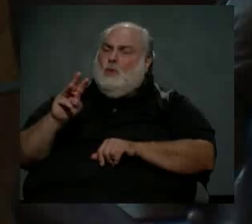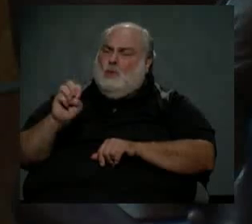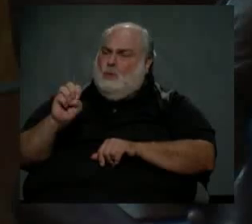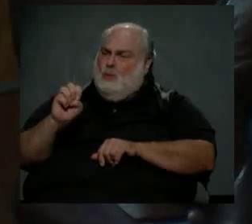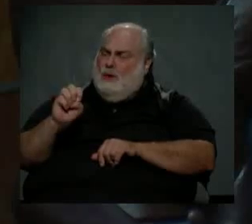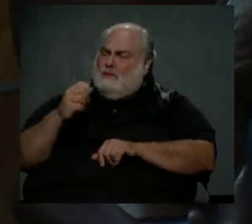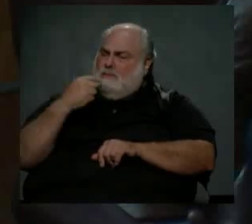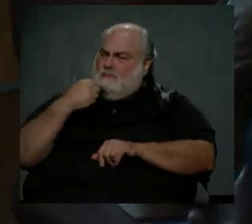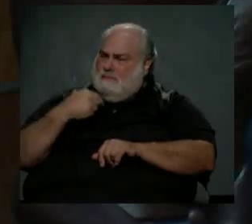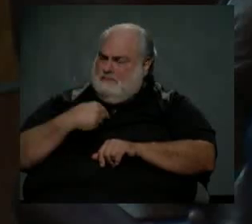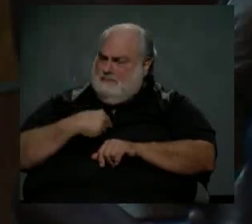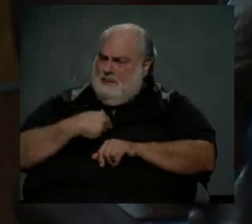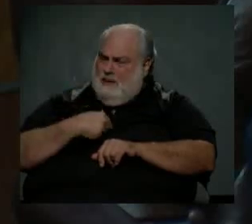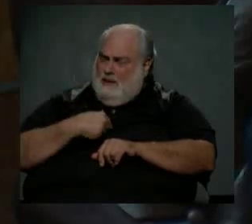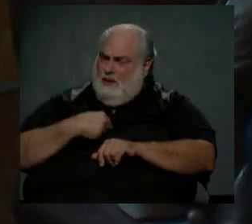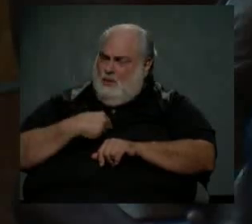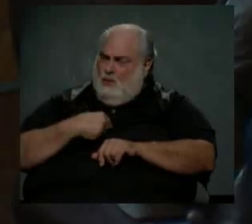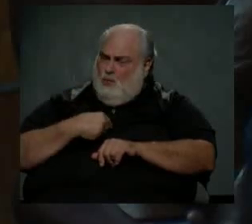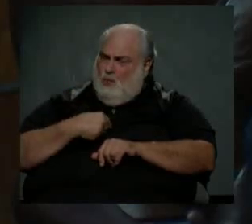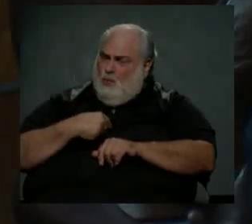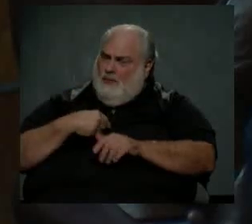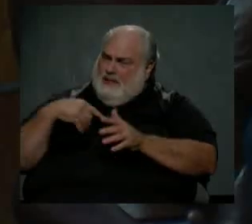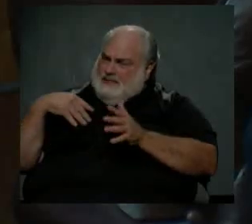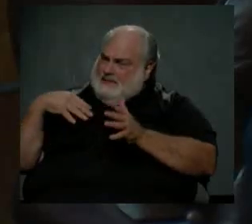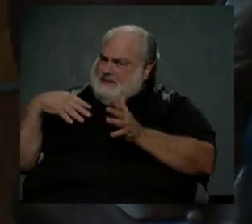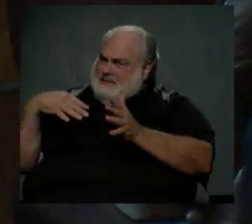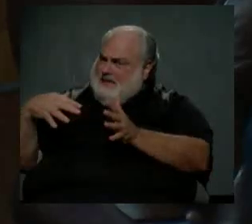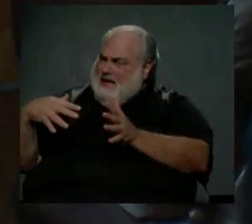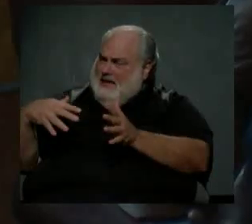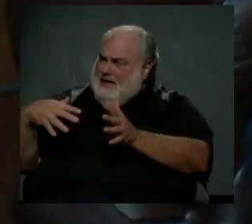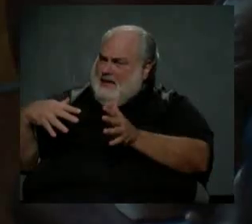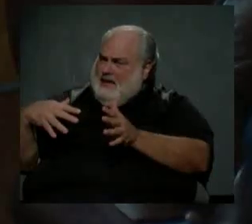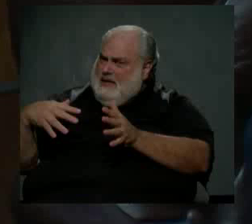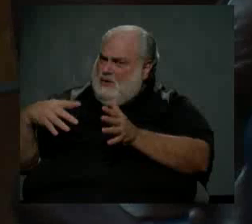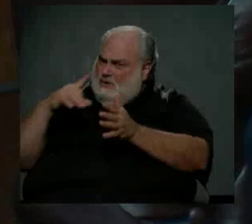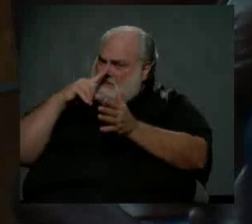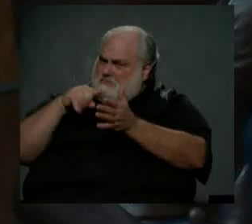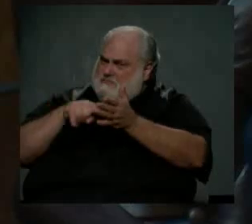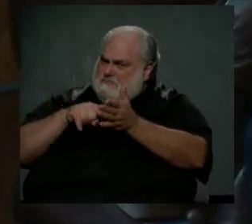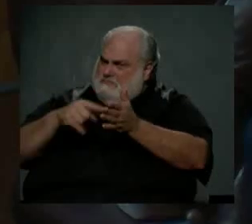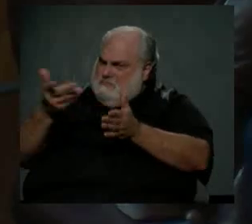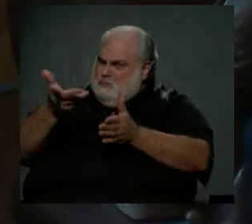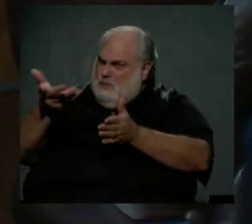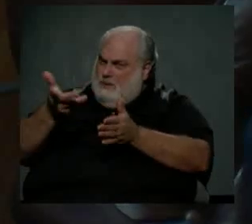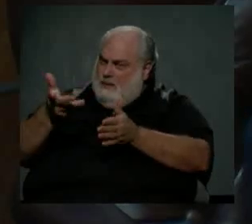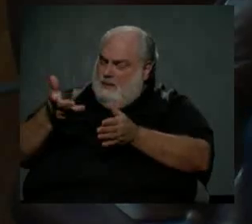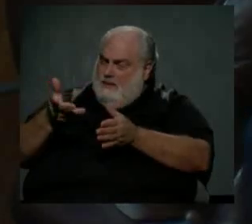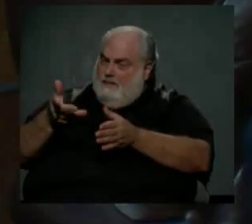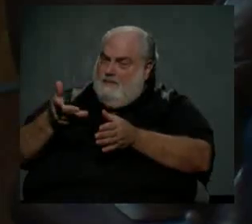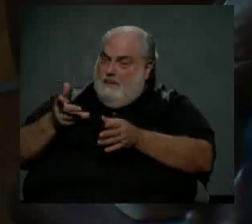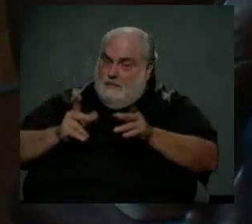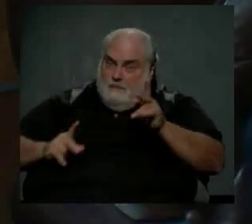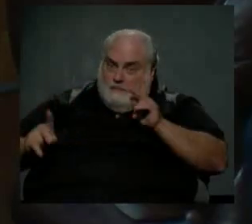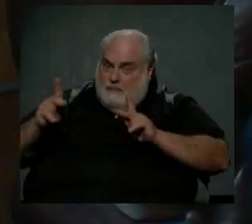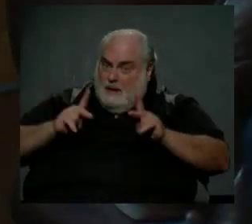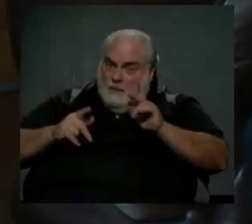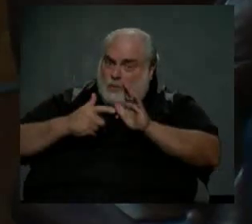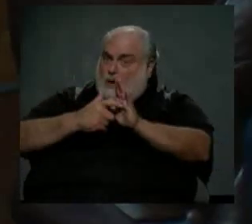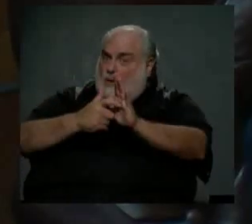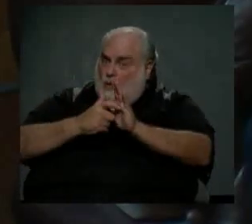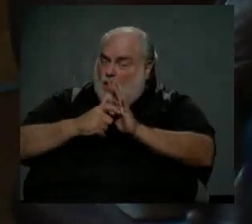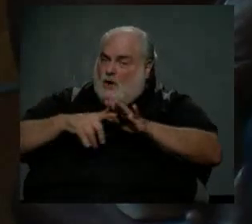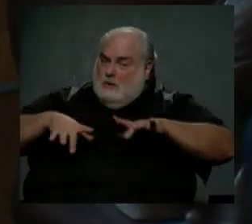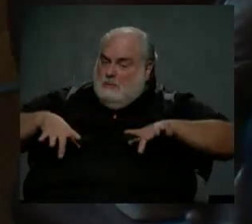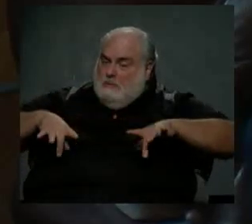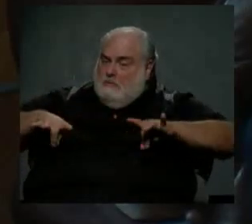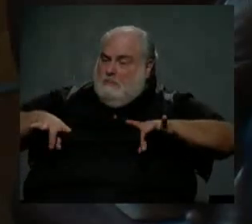looking at whenever you look at this study? Are you looking at the personnel that it takes to pick